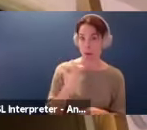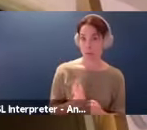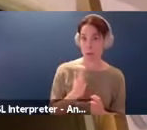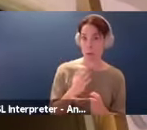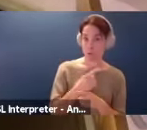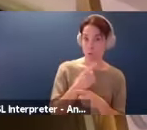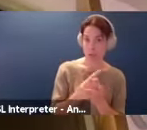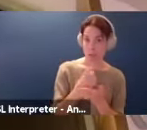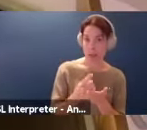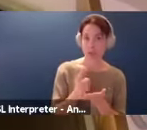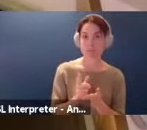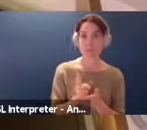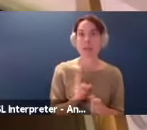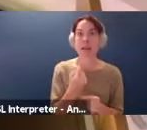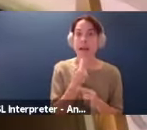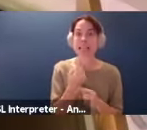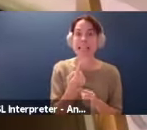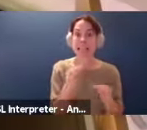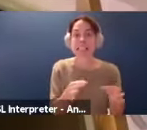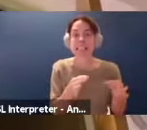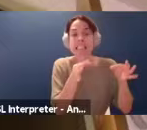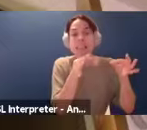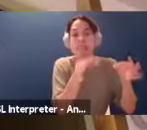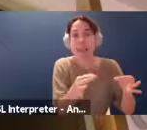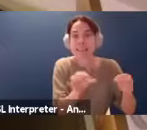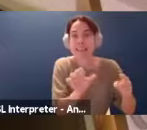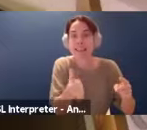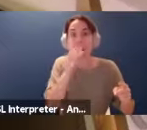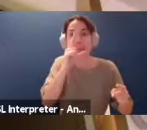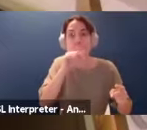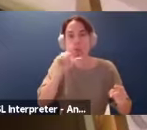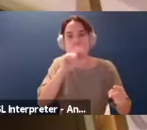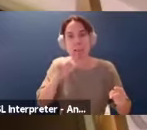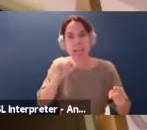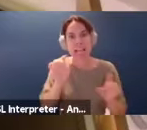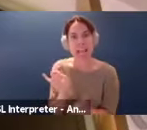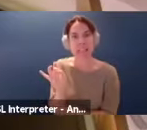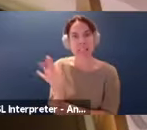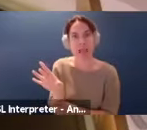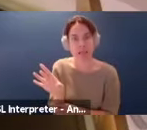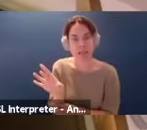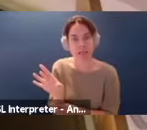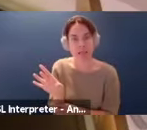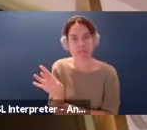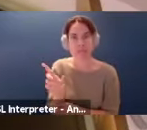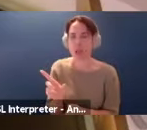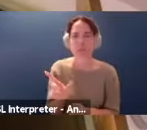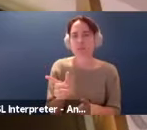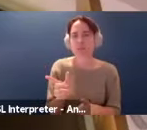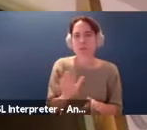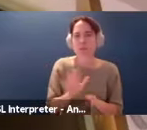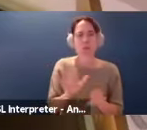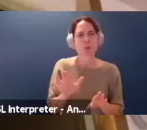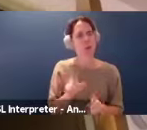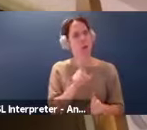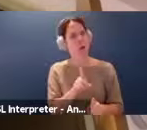and then possibly expel um obviously you talk to people you don't just get rid of them because you don't like their views and